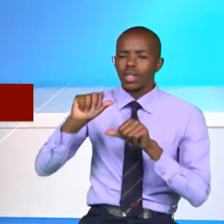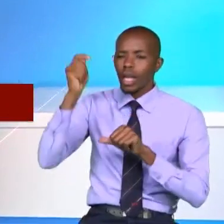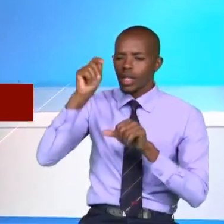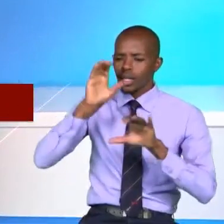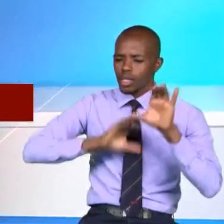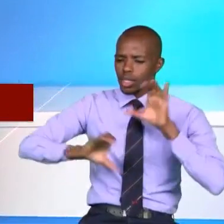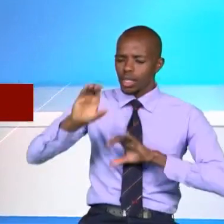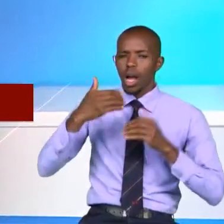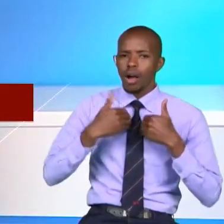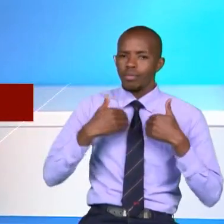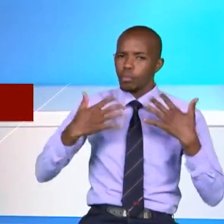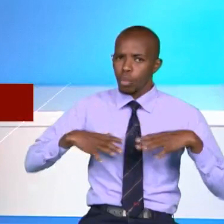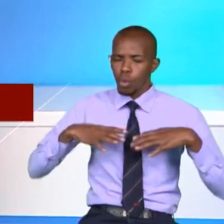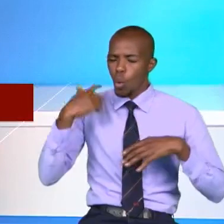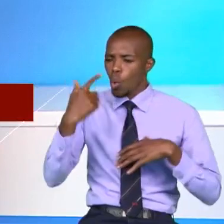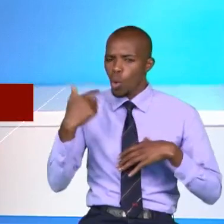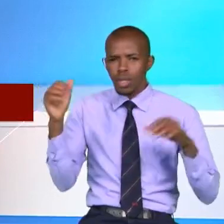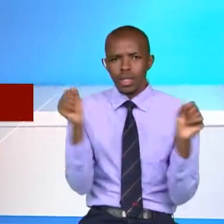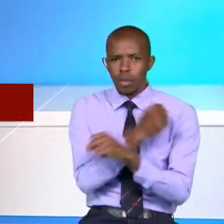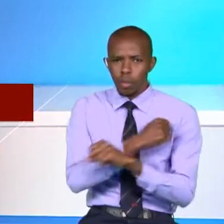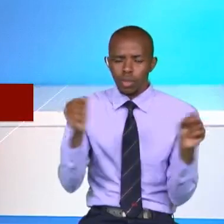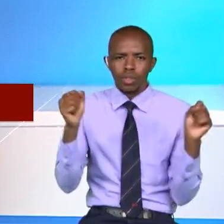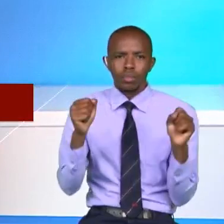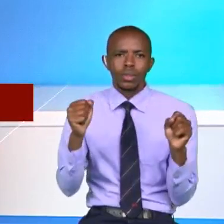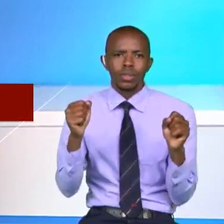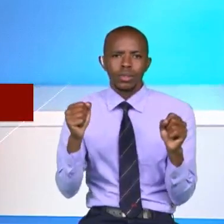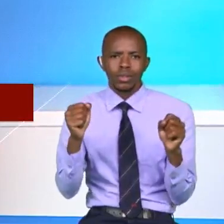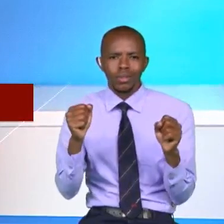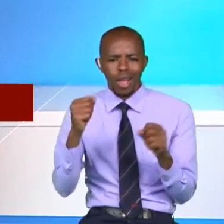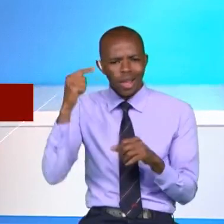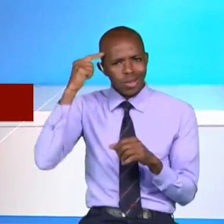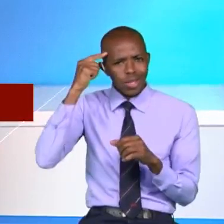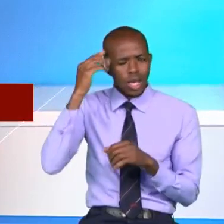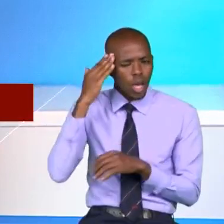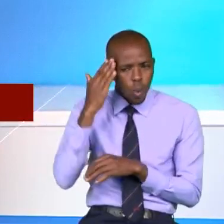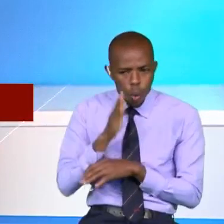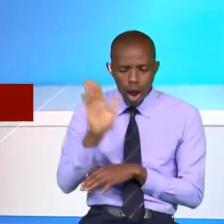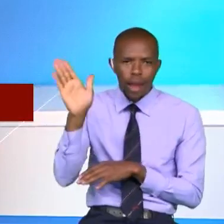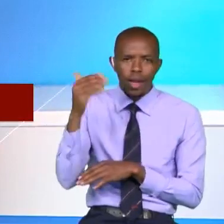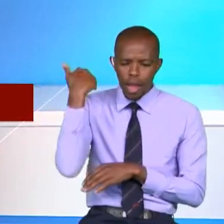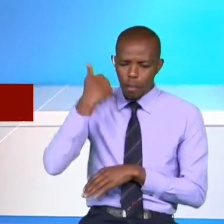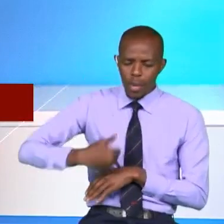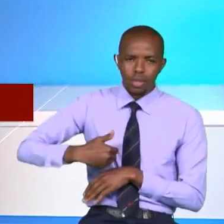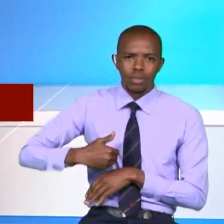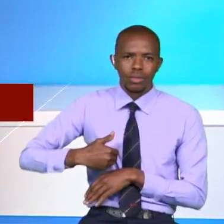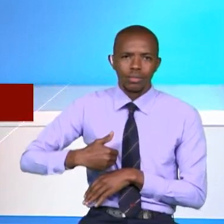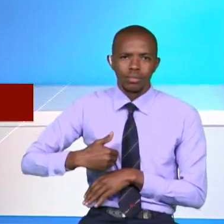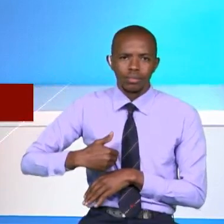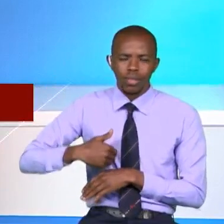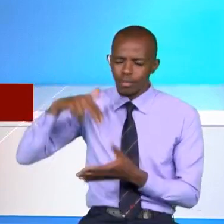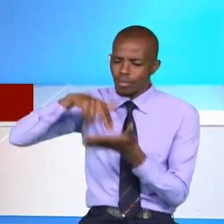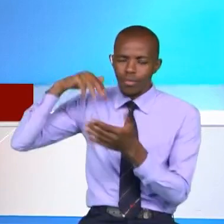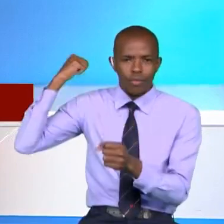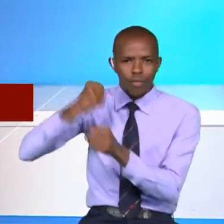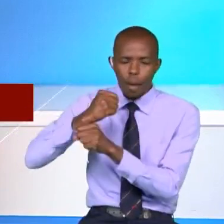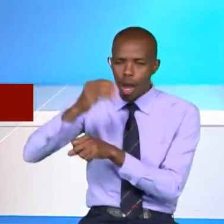we have people who are unable to ideate, unable to think outside the box. And for me, I stand firm that